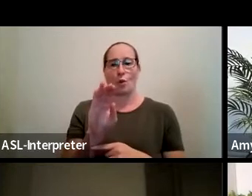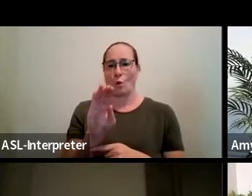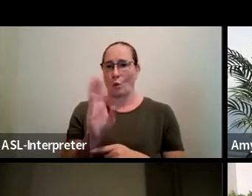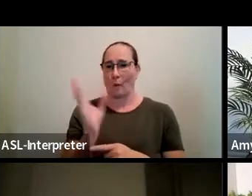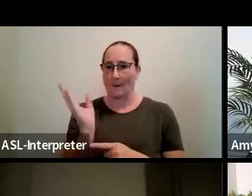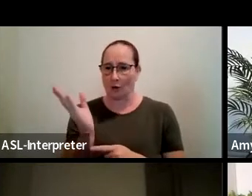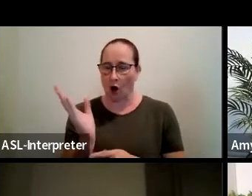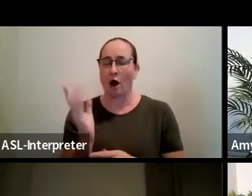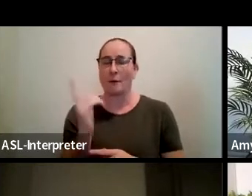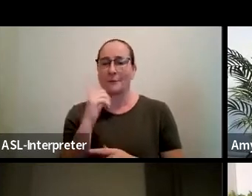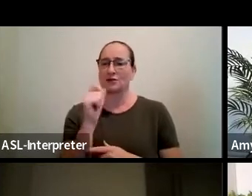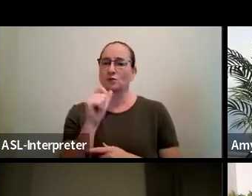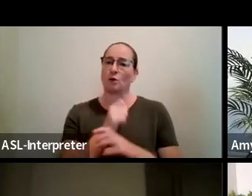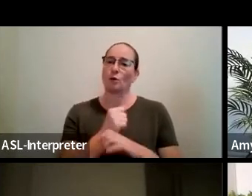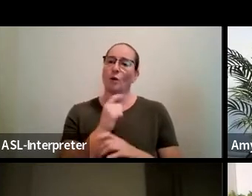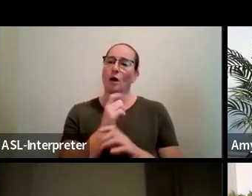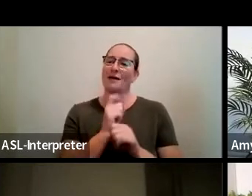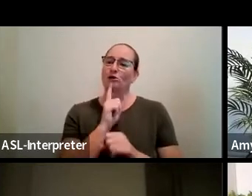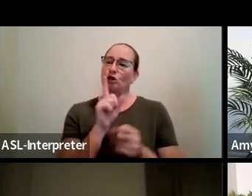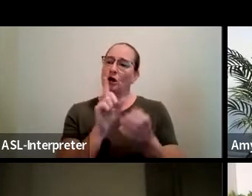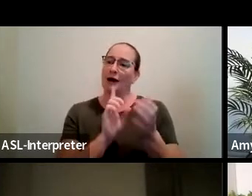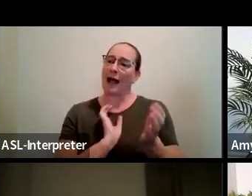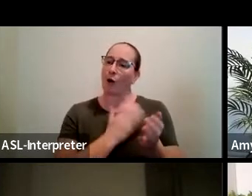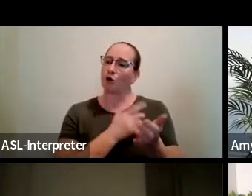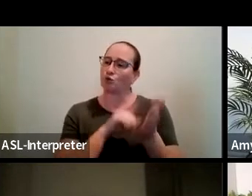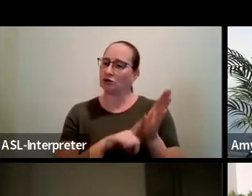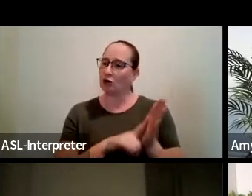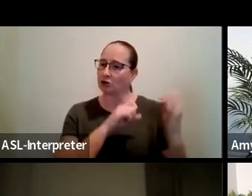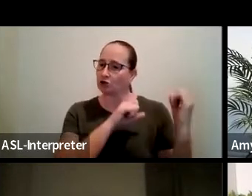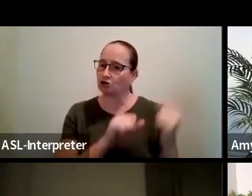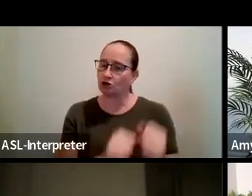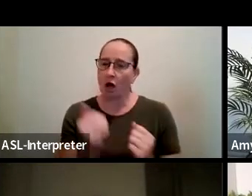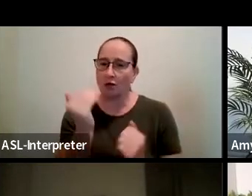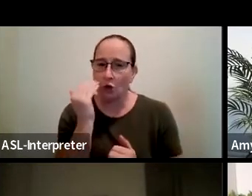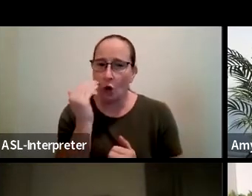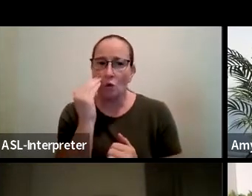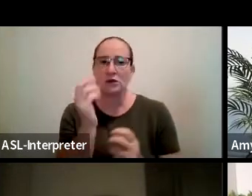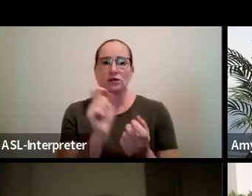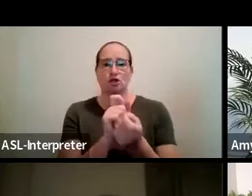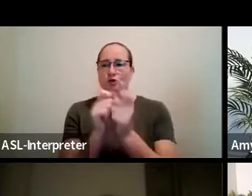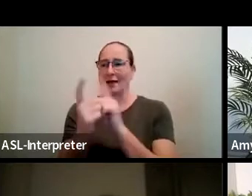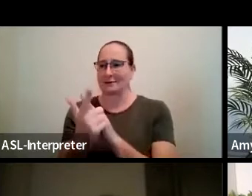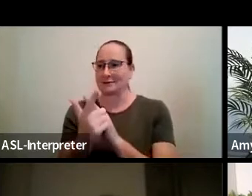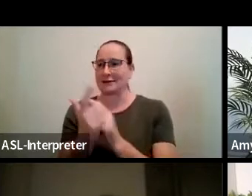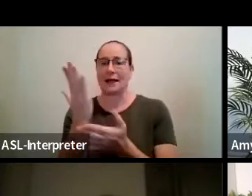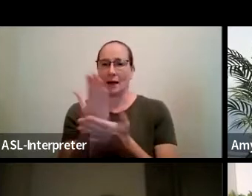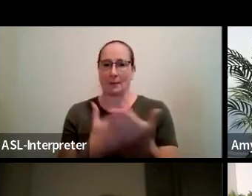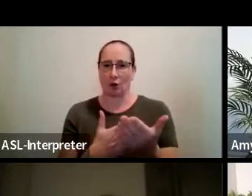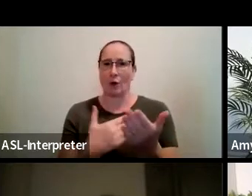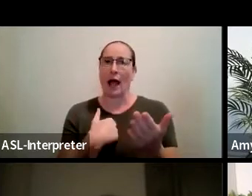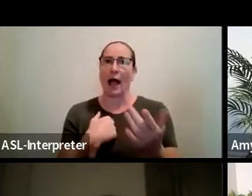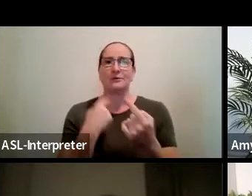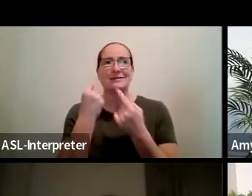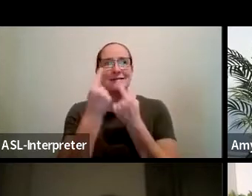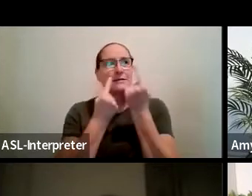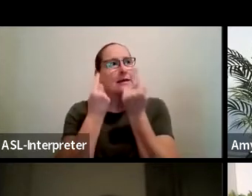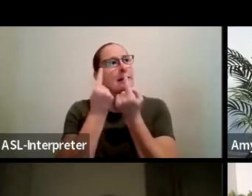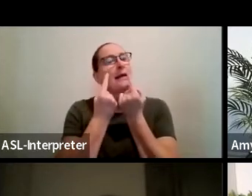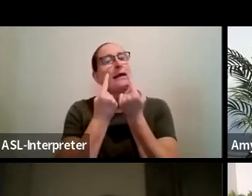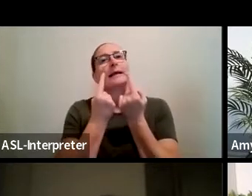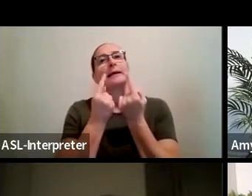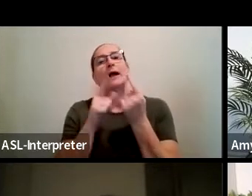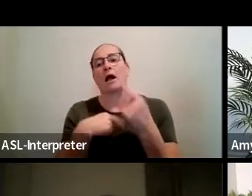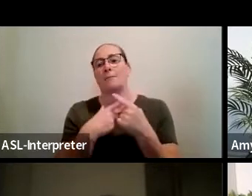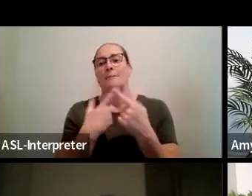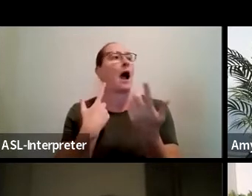we want to make sure that our research has a strong knowledge translation component. And I'm just thinking about